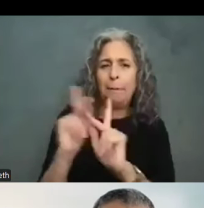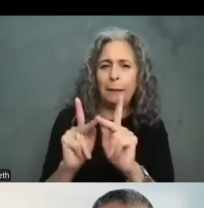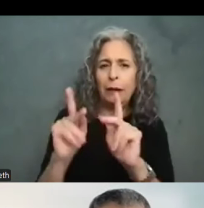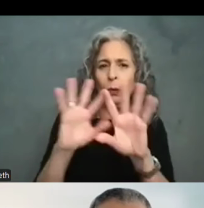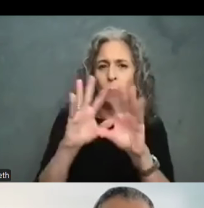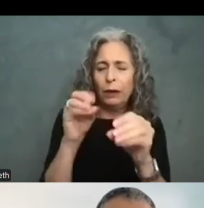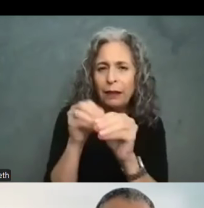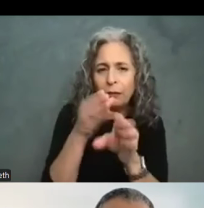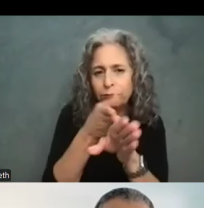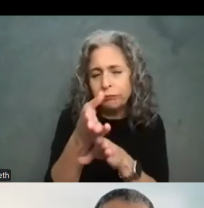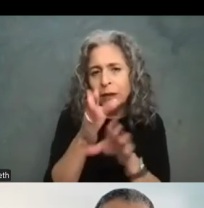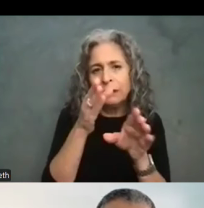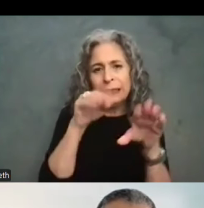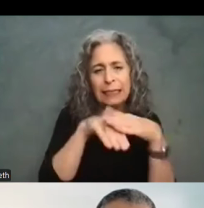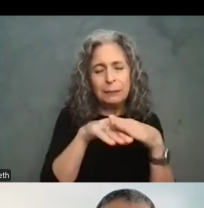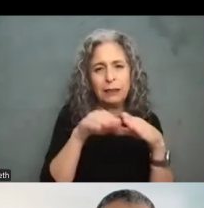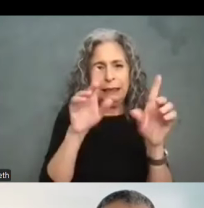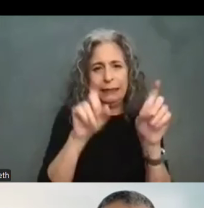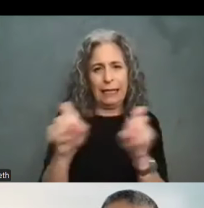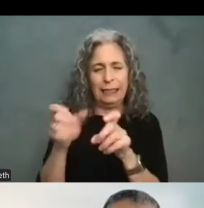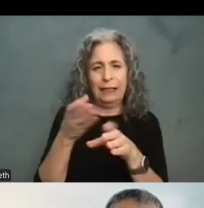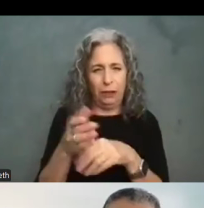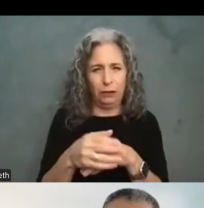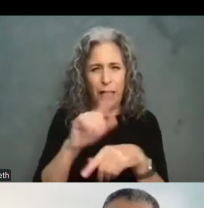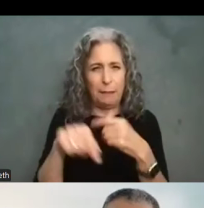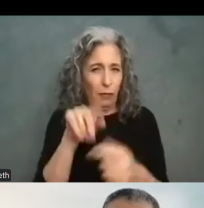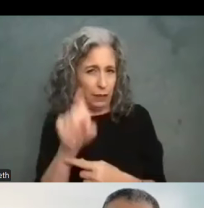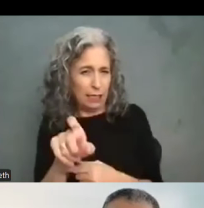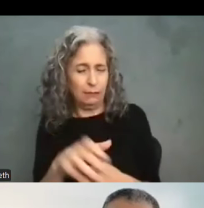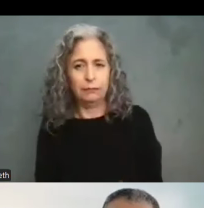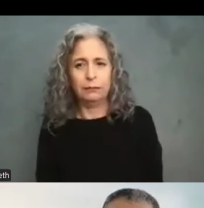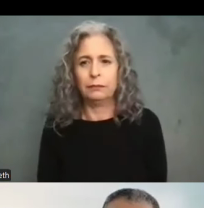accessibility testing field about this need. And actually the need.